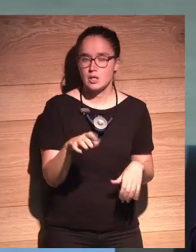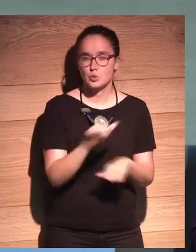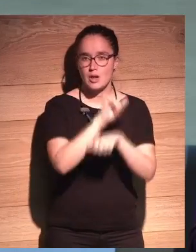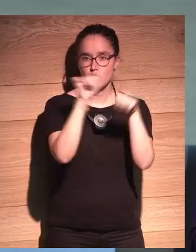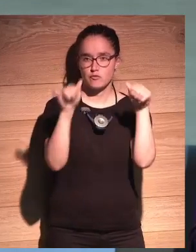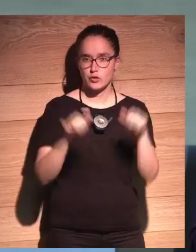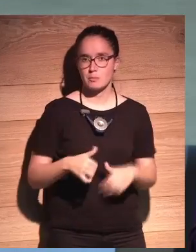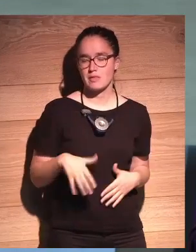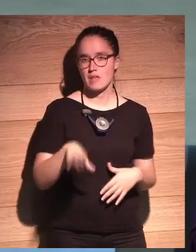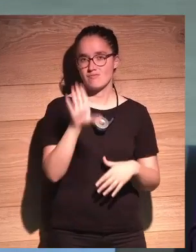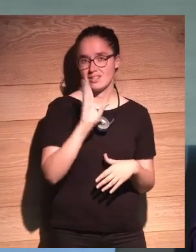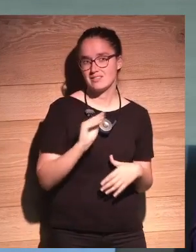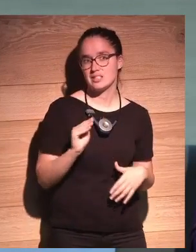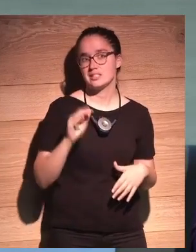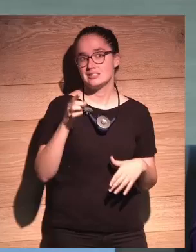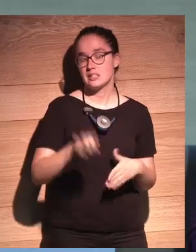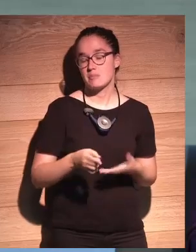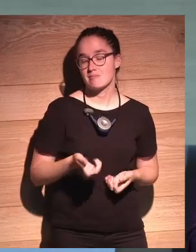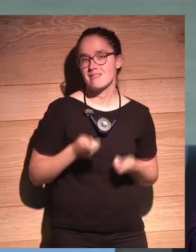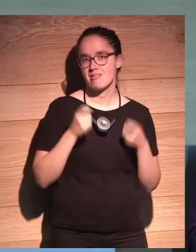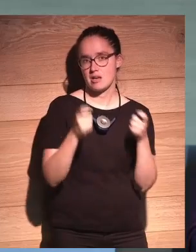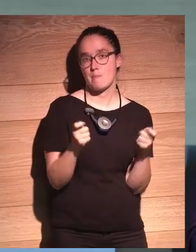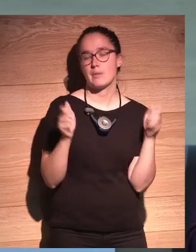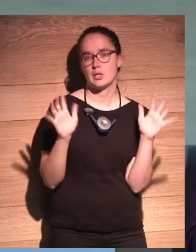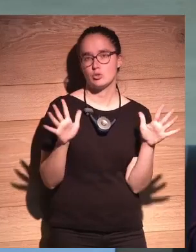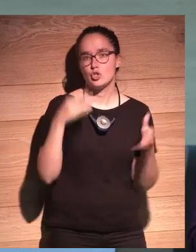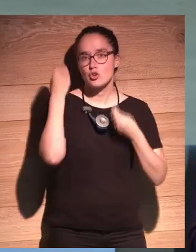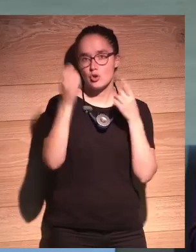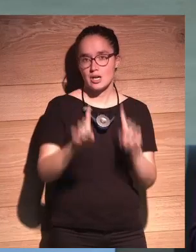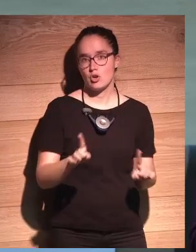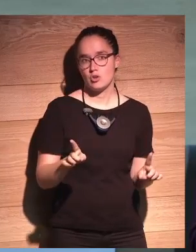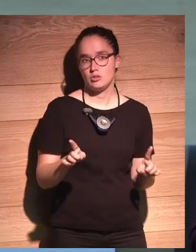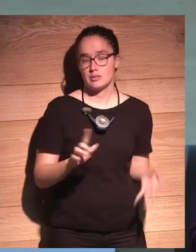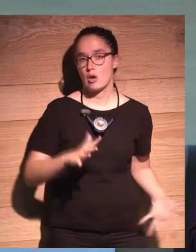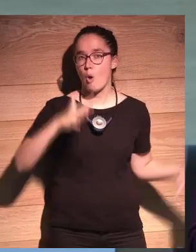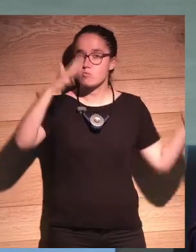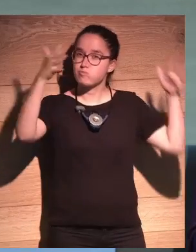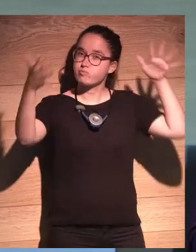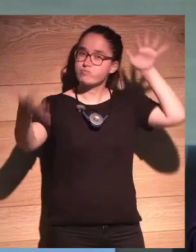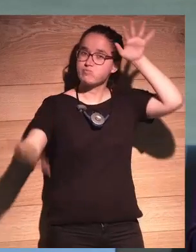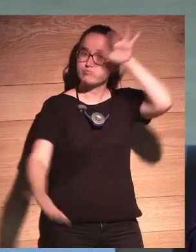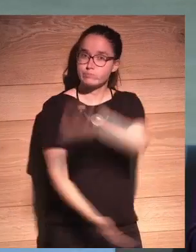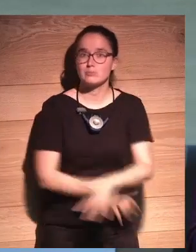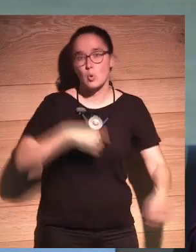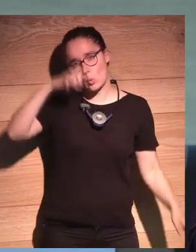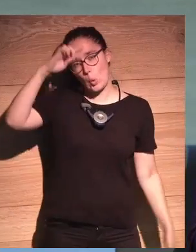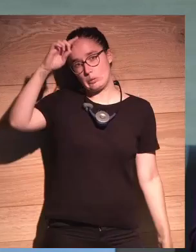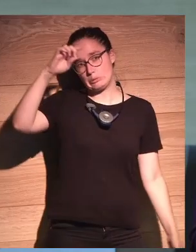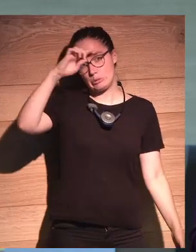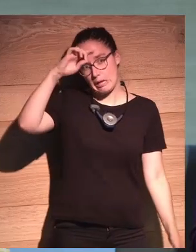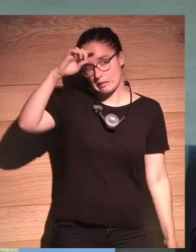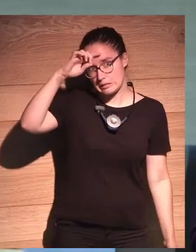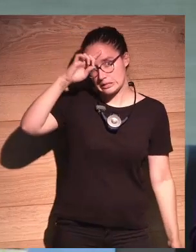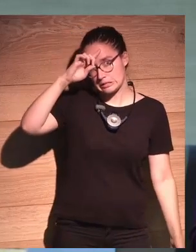I think that it is a way of understanding this contributes, but I don't think that